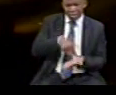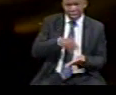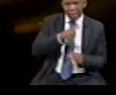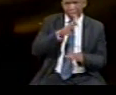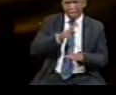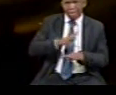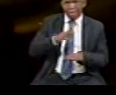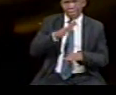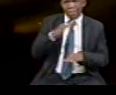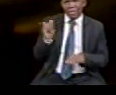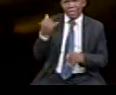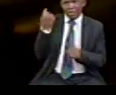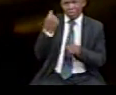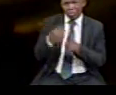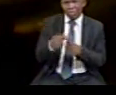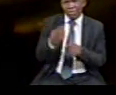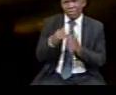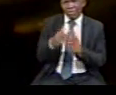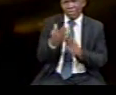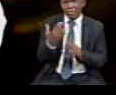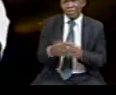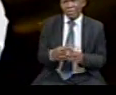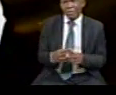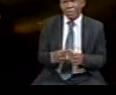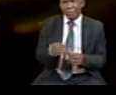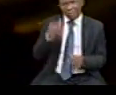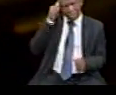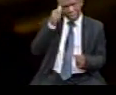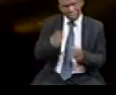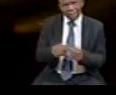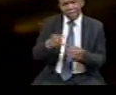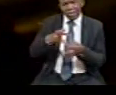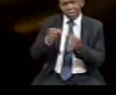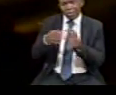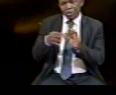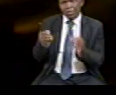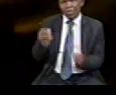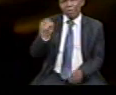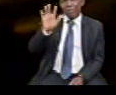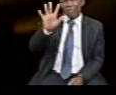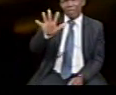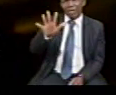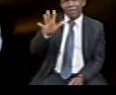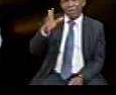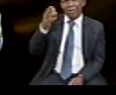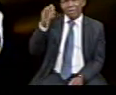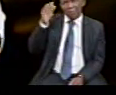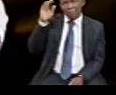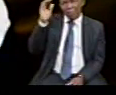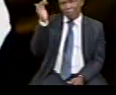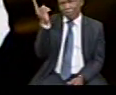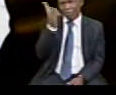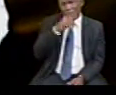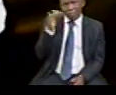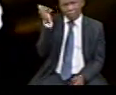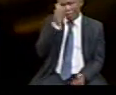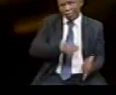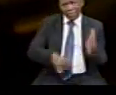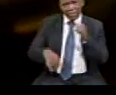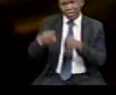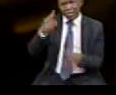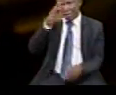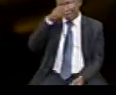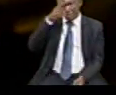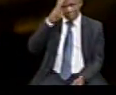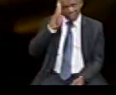name. You know the parable of the foolish virgin and the wise virgin in Matthew chapter 25. Matthew chapter 25, there were 10 virgins that